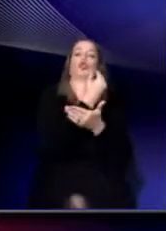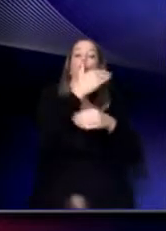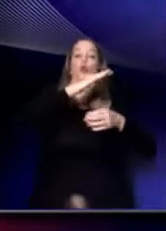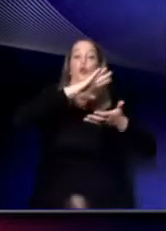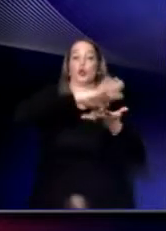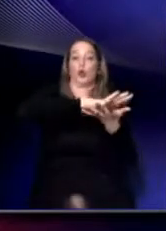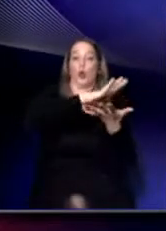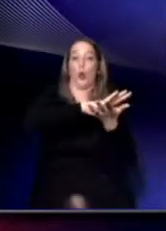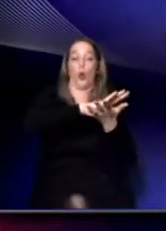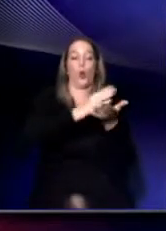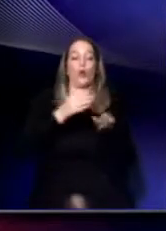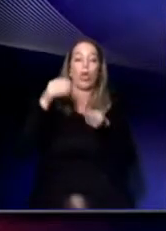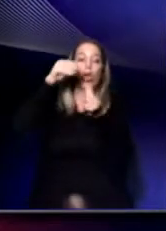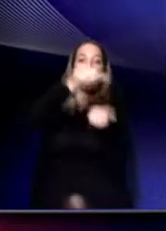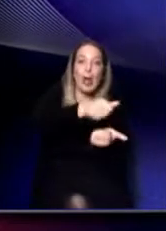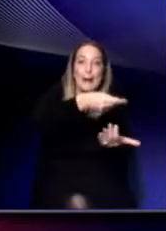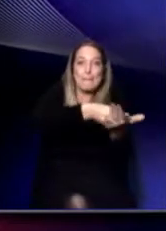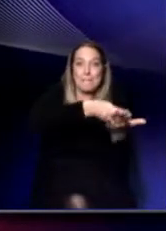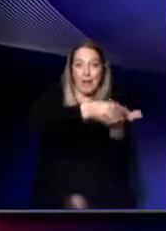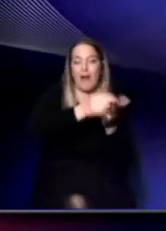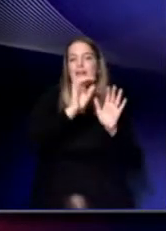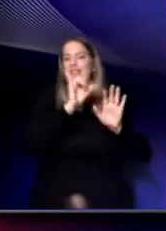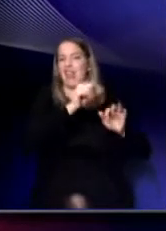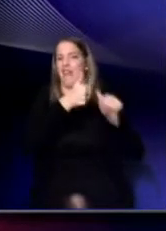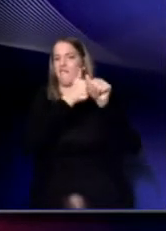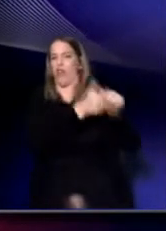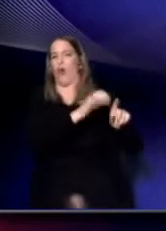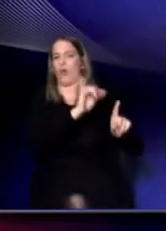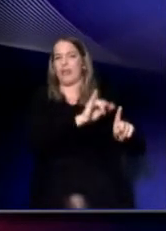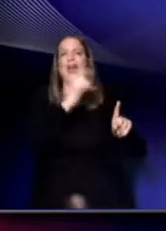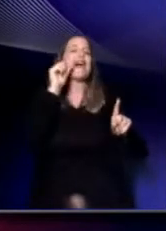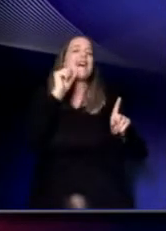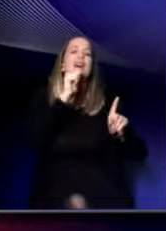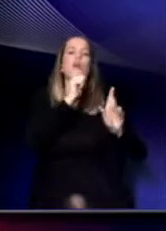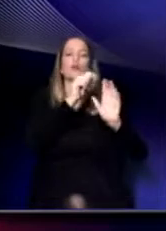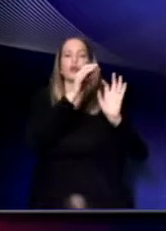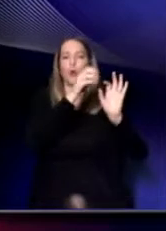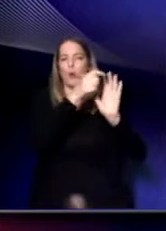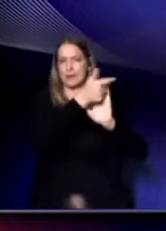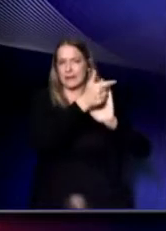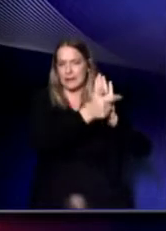But when we're looking at efficiencies for office space and use for